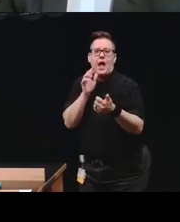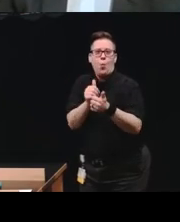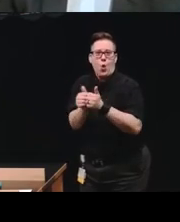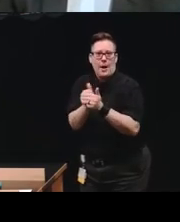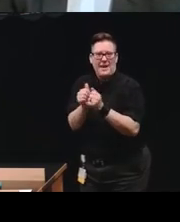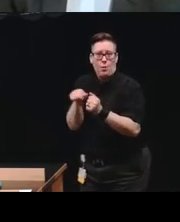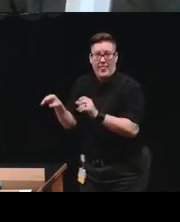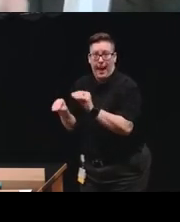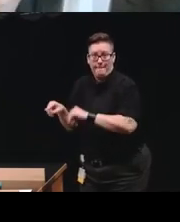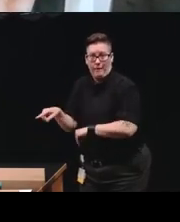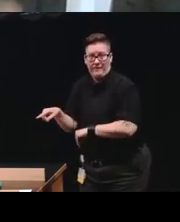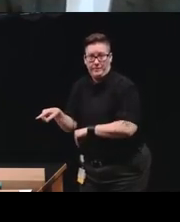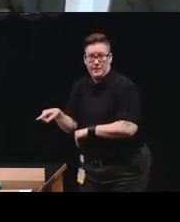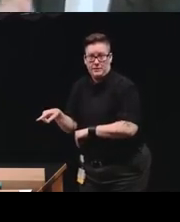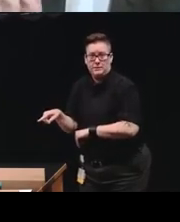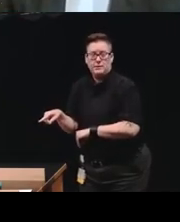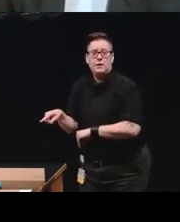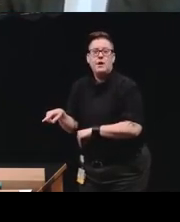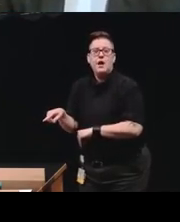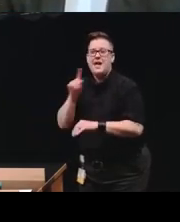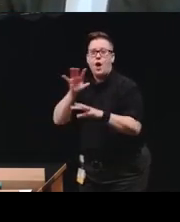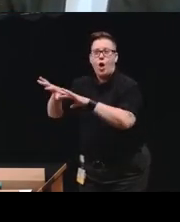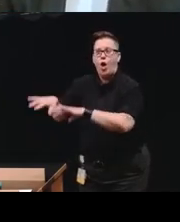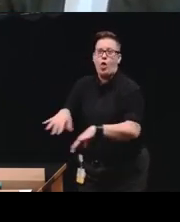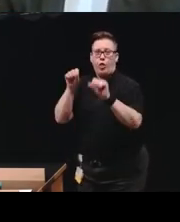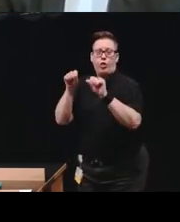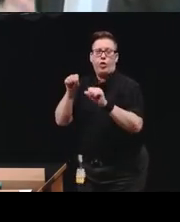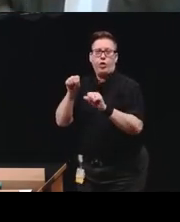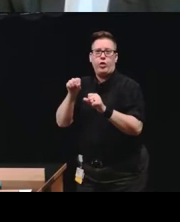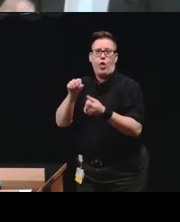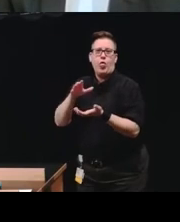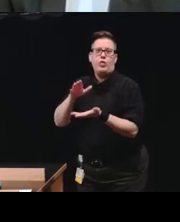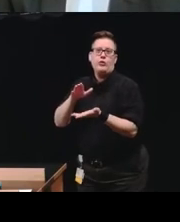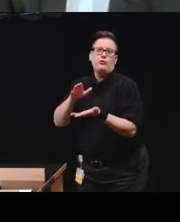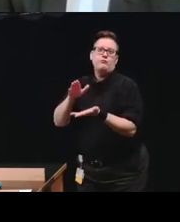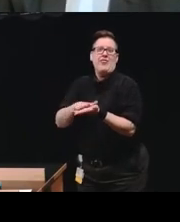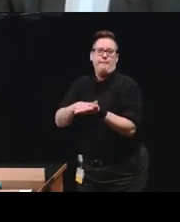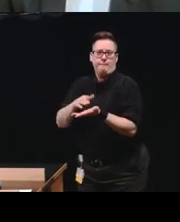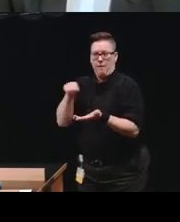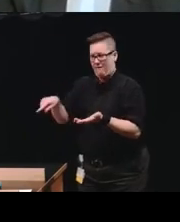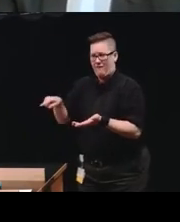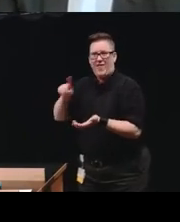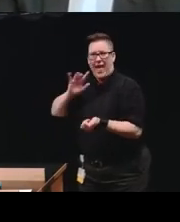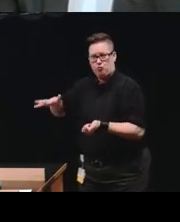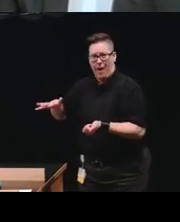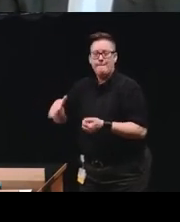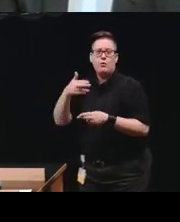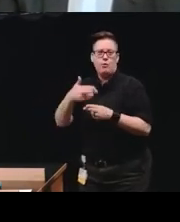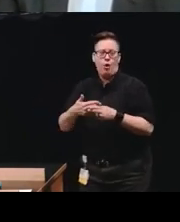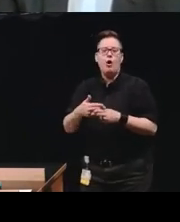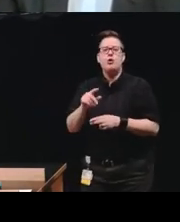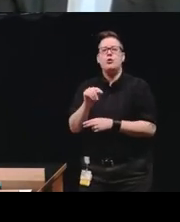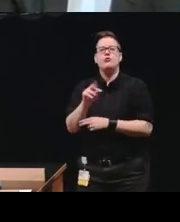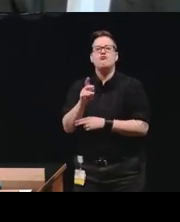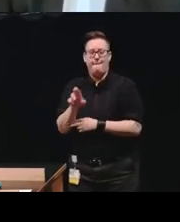volitional movement, it can hijack the rhythm of their functional tremor. And this is called tremor